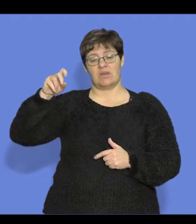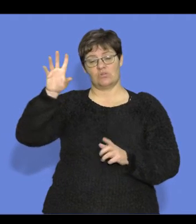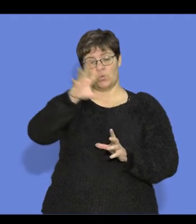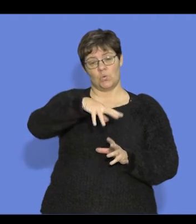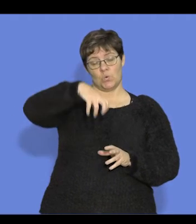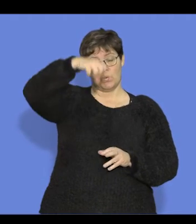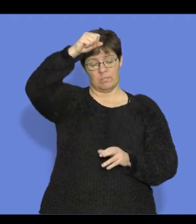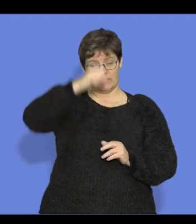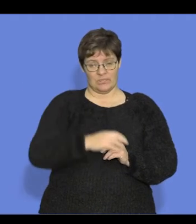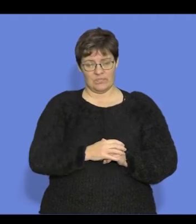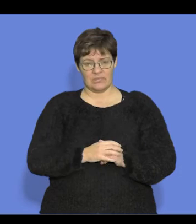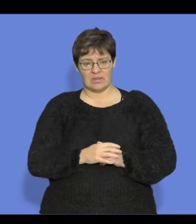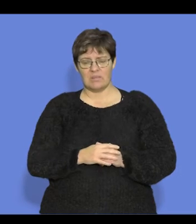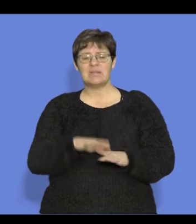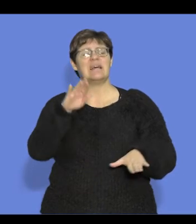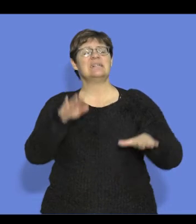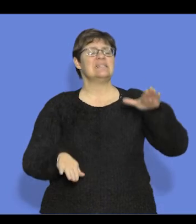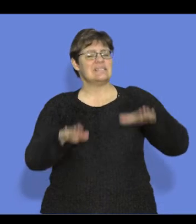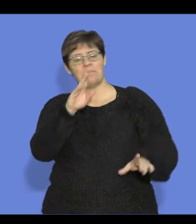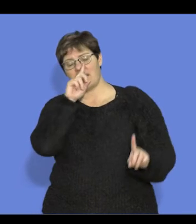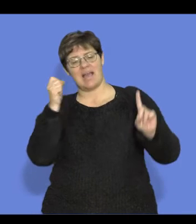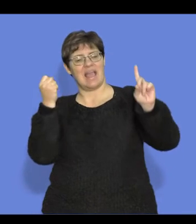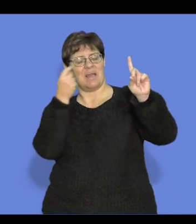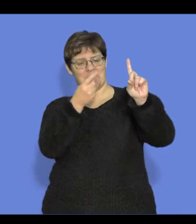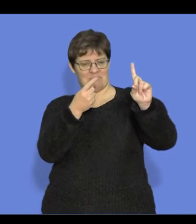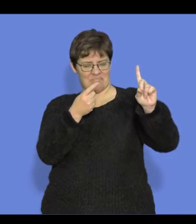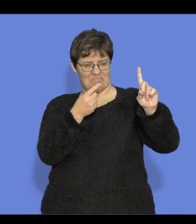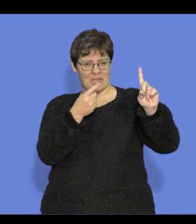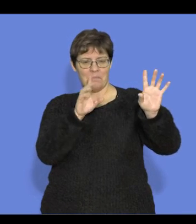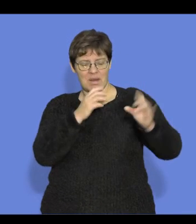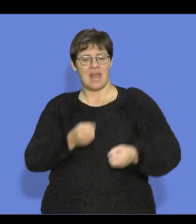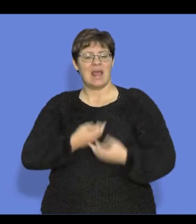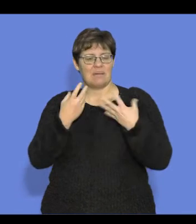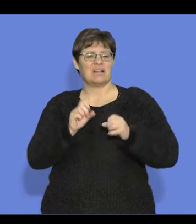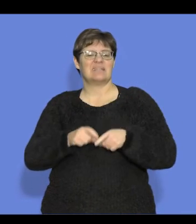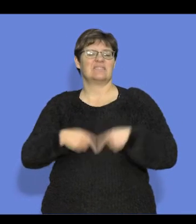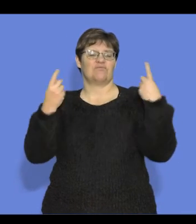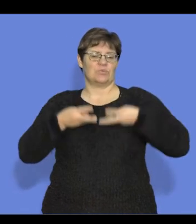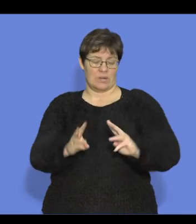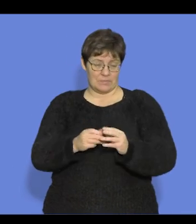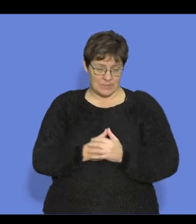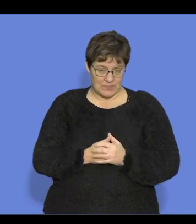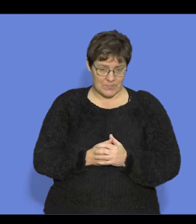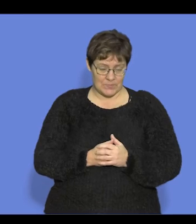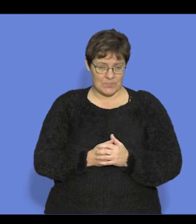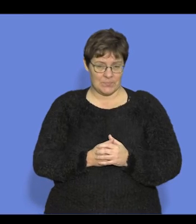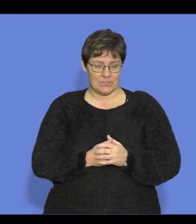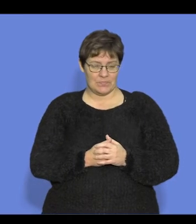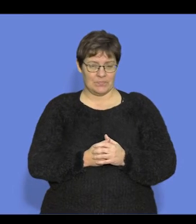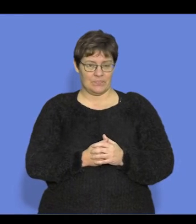at this, it's actually very similar to the aim. It's just expressed slightly differently.